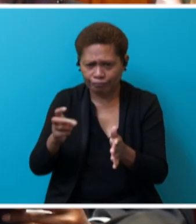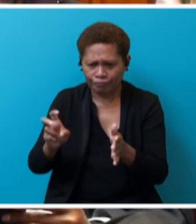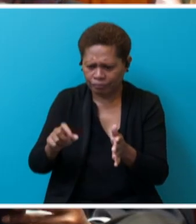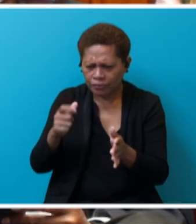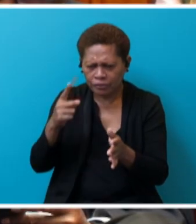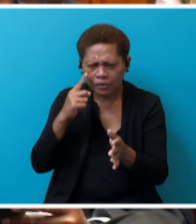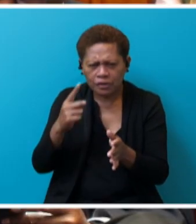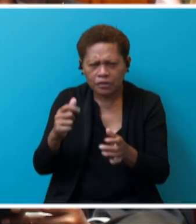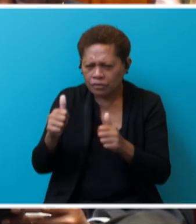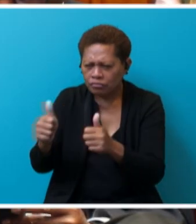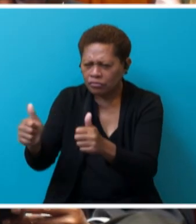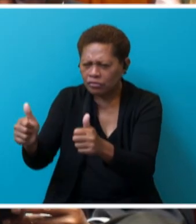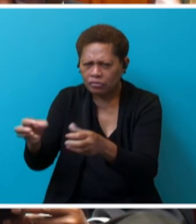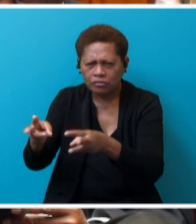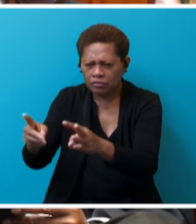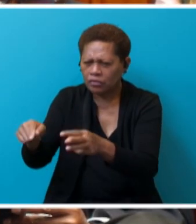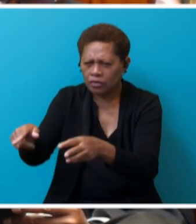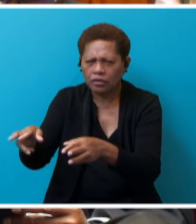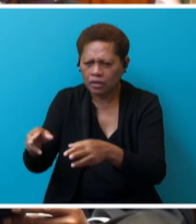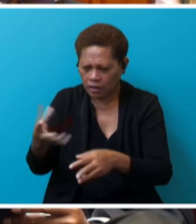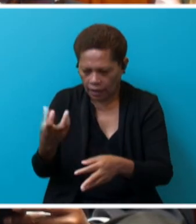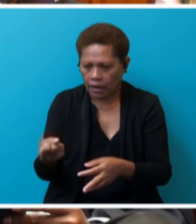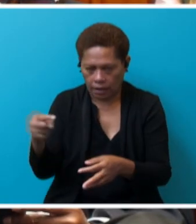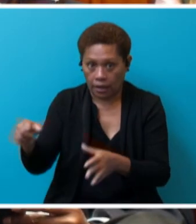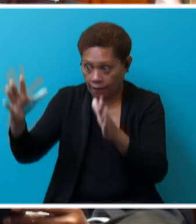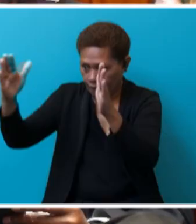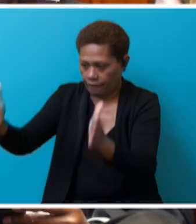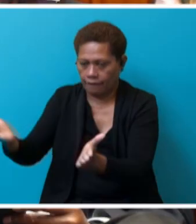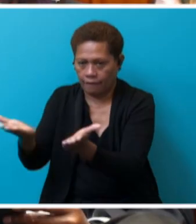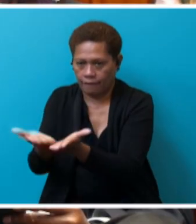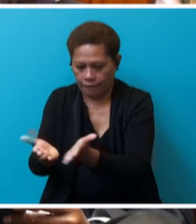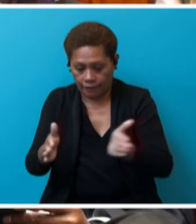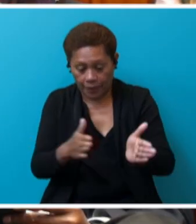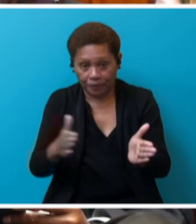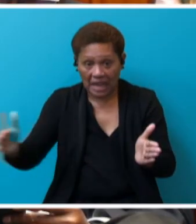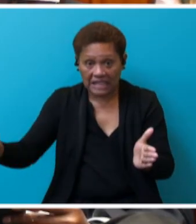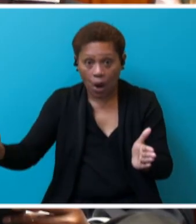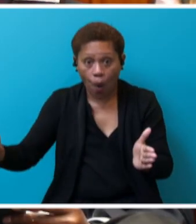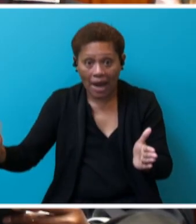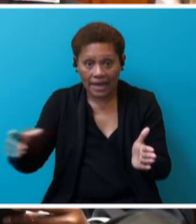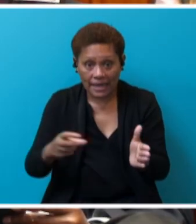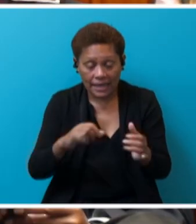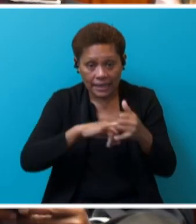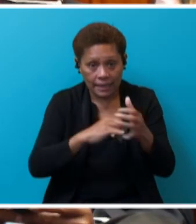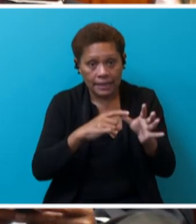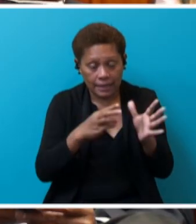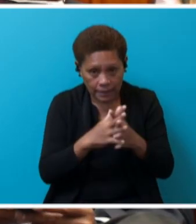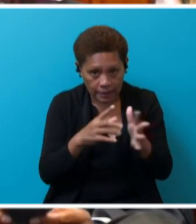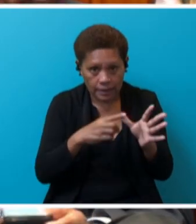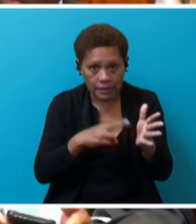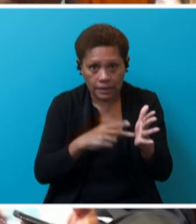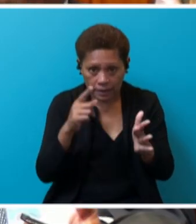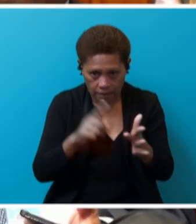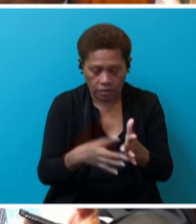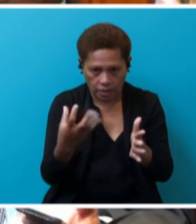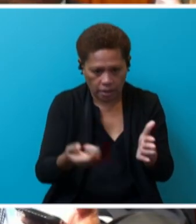begun. This will ensure 24/7 uninterrupted water supply to communities such as Sakoda, Dokoina Suva, Tadiriwa, Dolisuva, and of